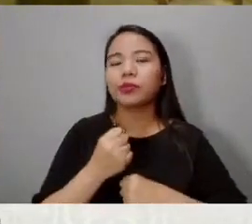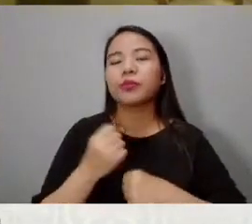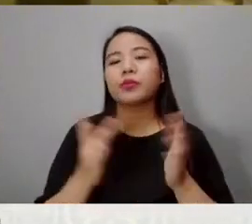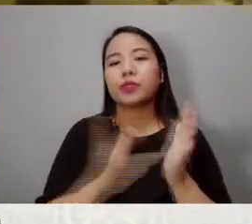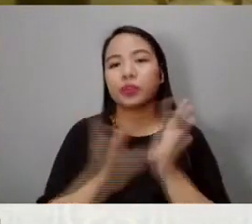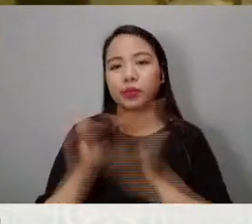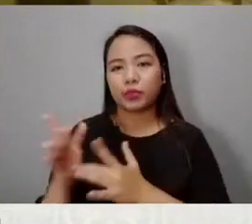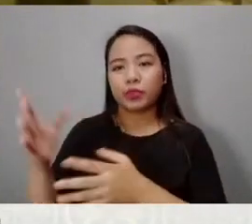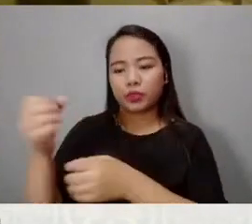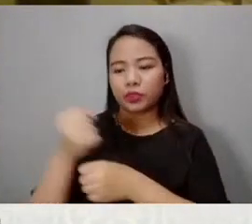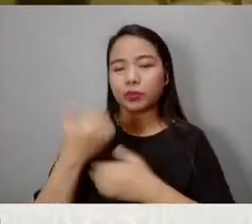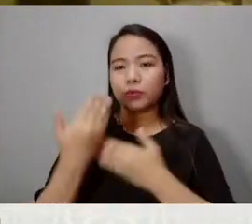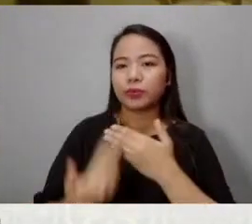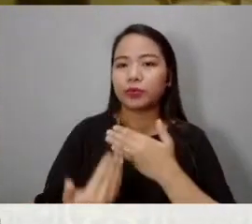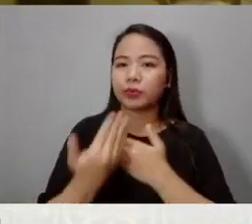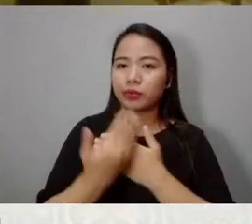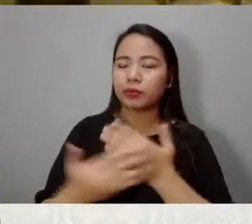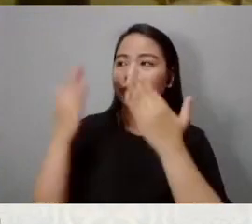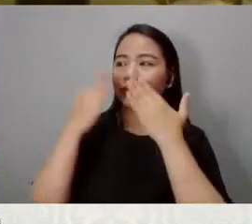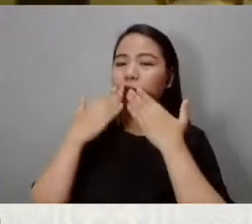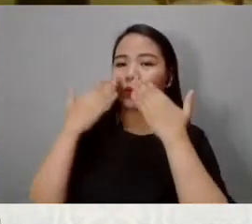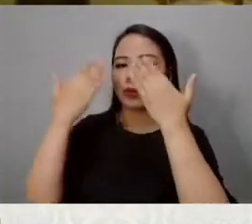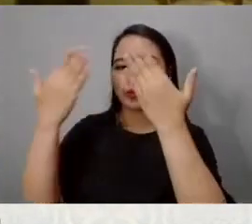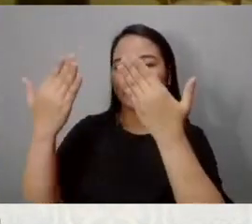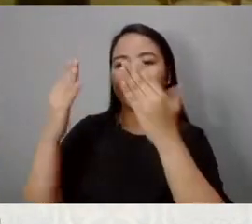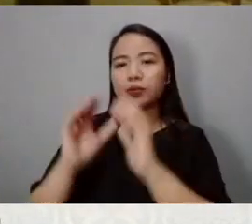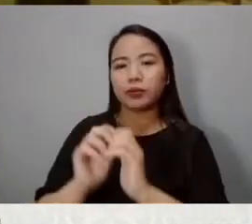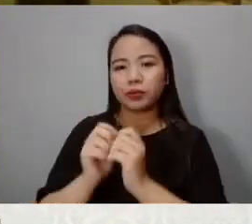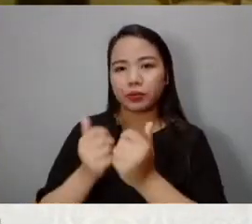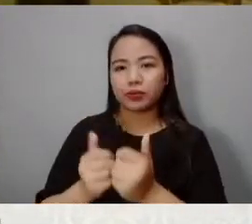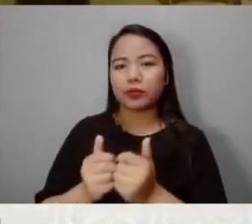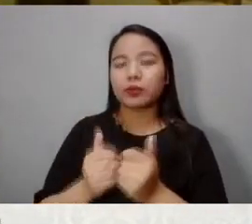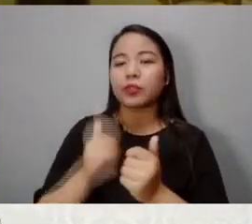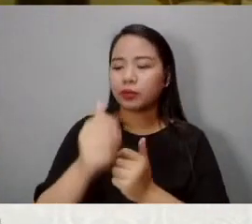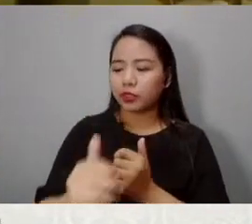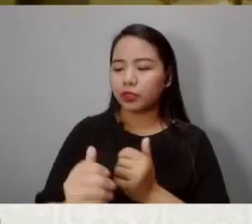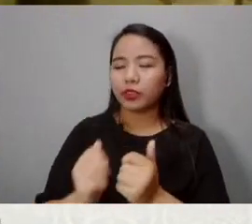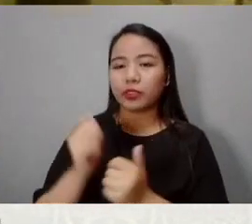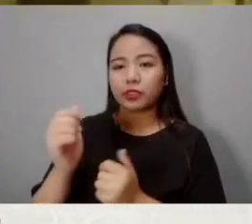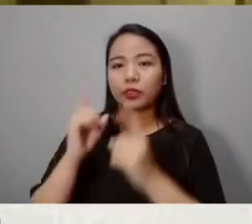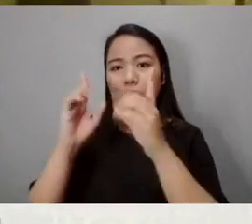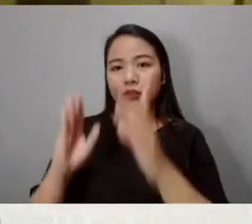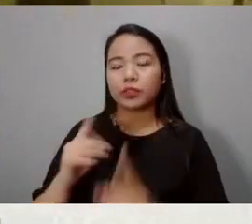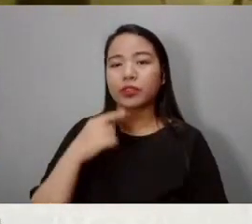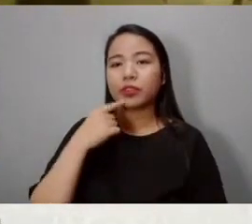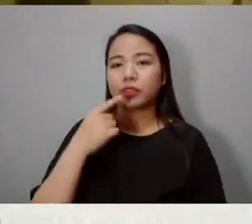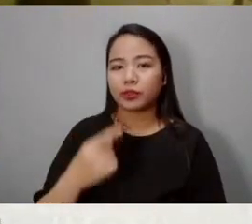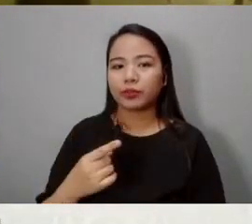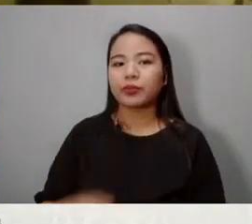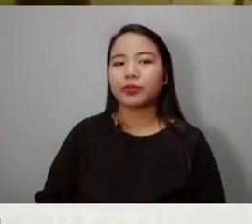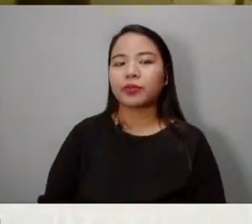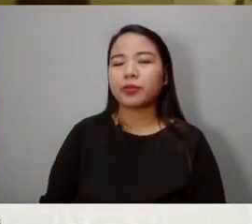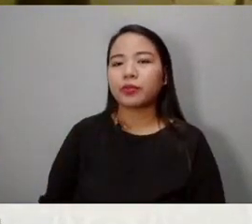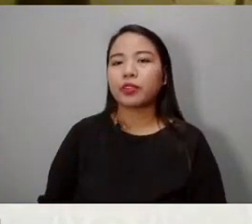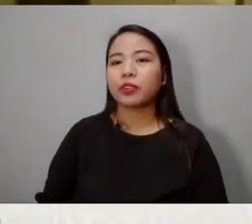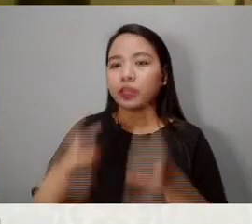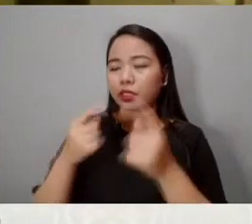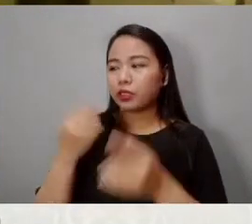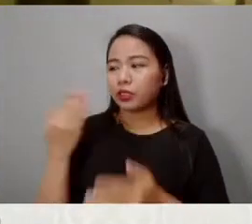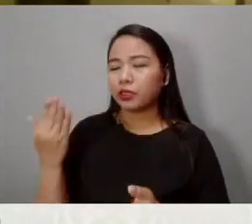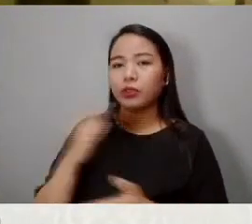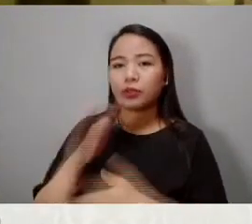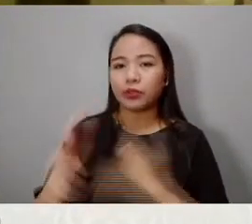bread and, giving thanks, broke it and gave it to his disciples, saying, "Take this, all of